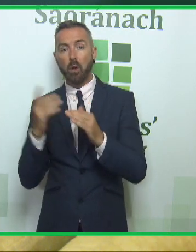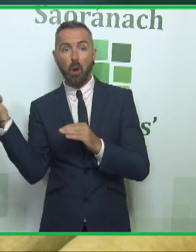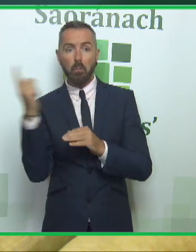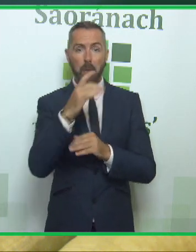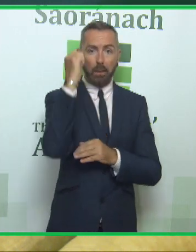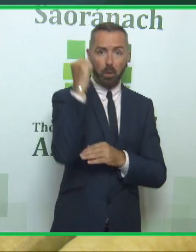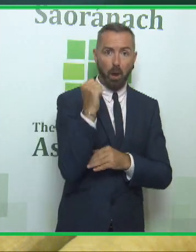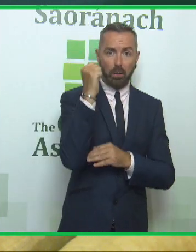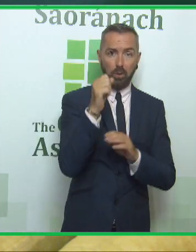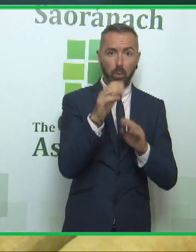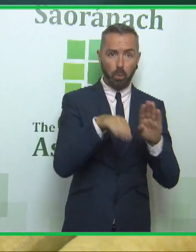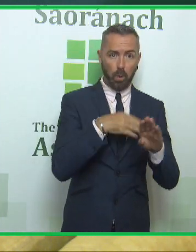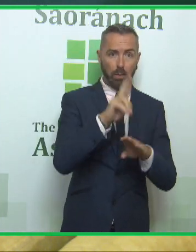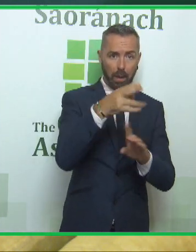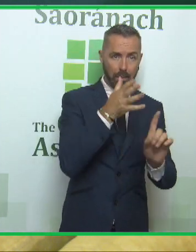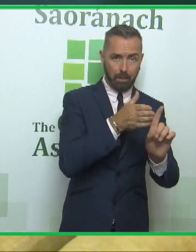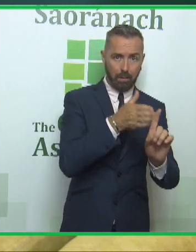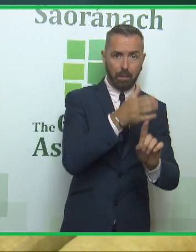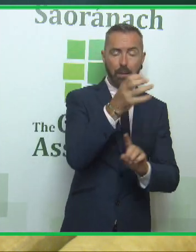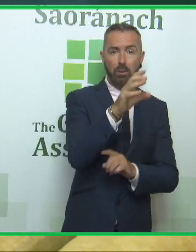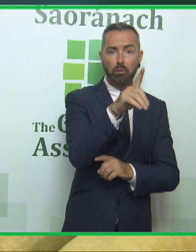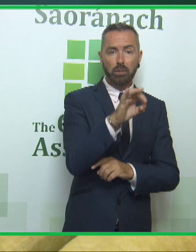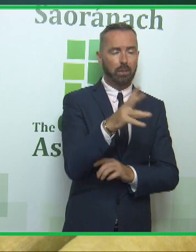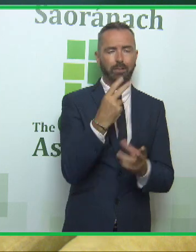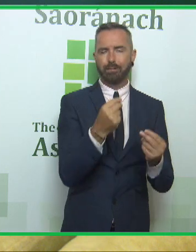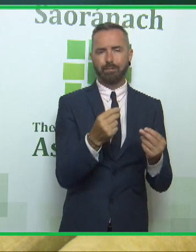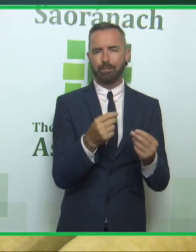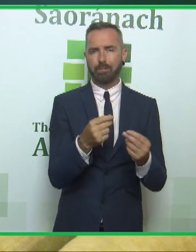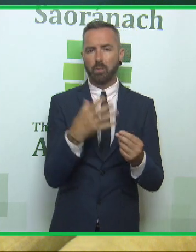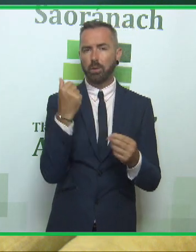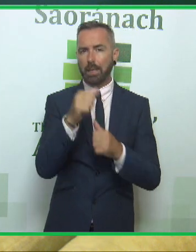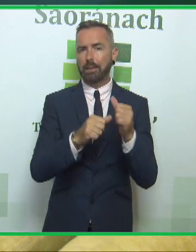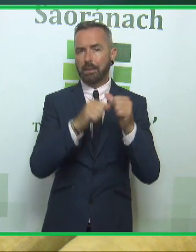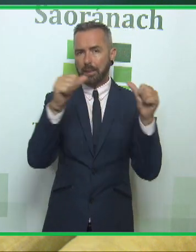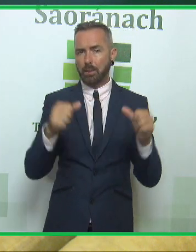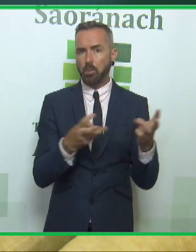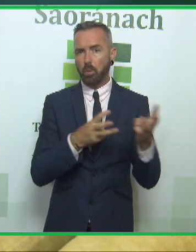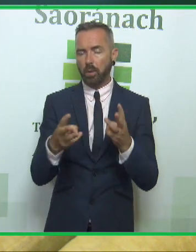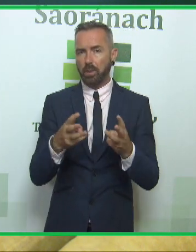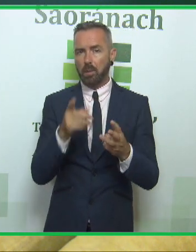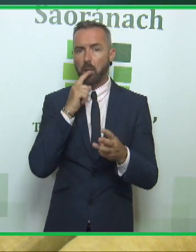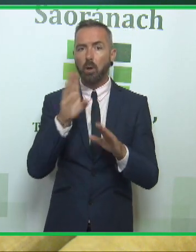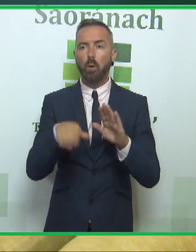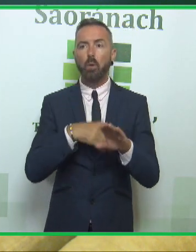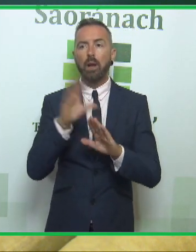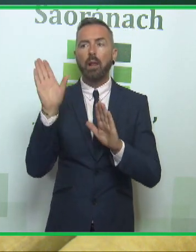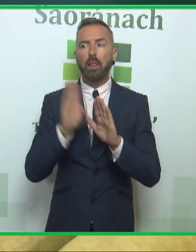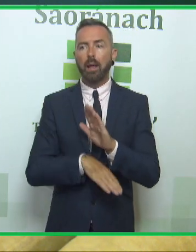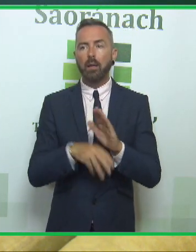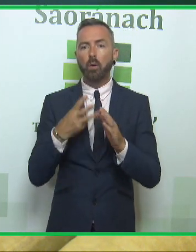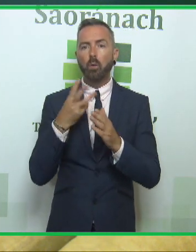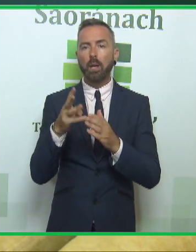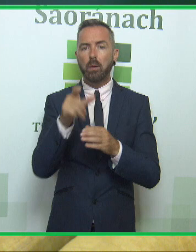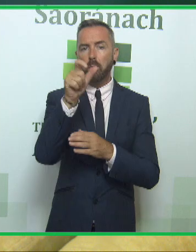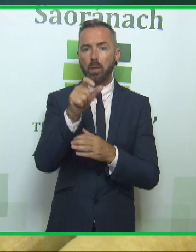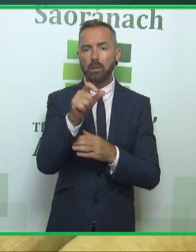drugs. So that system is in place, and like it is possible. Probably where it is lacking is when we're stabilising